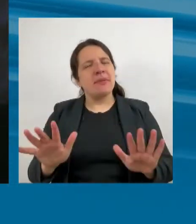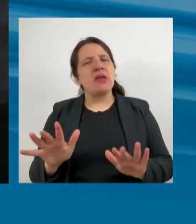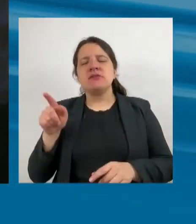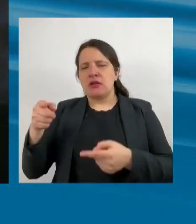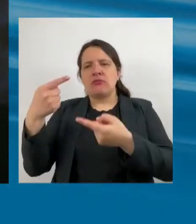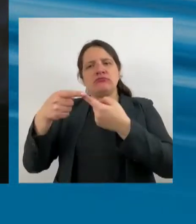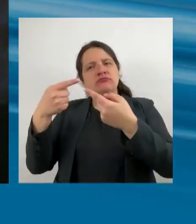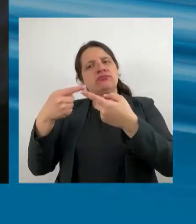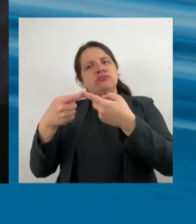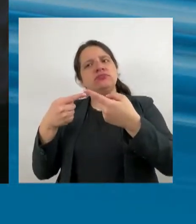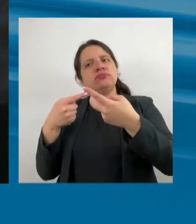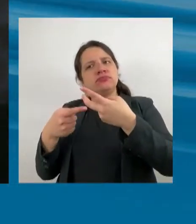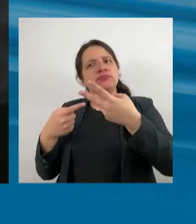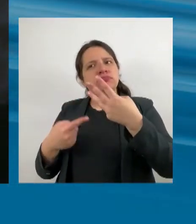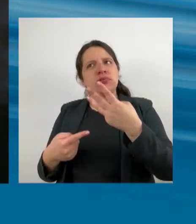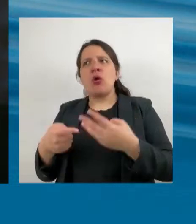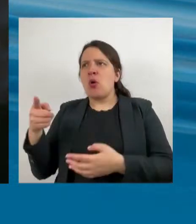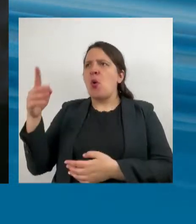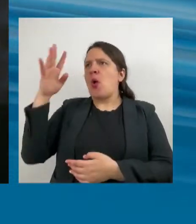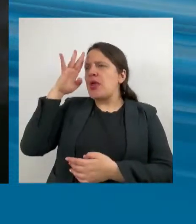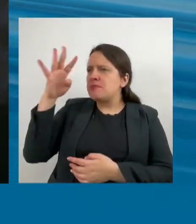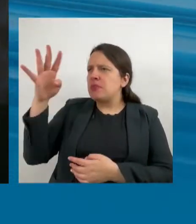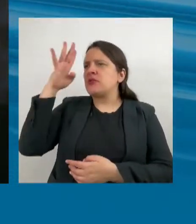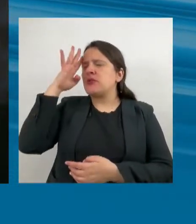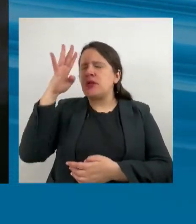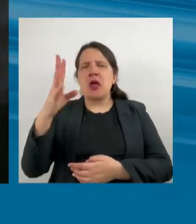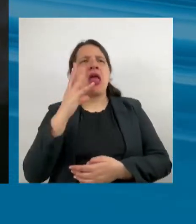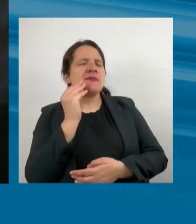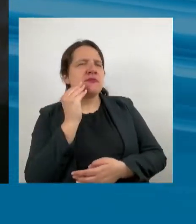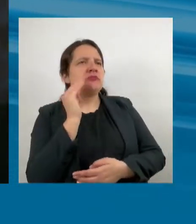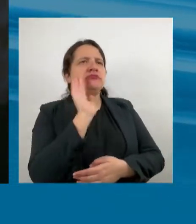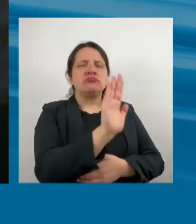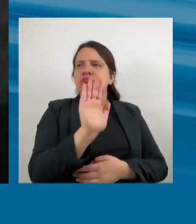members giving us